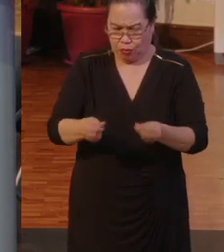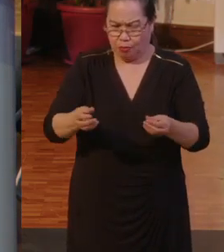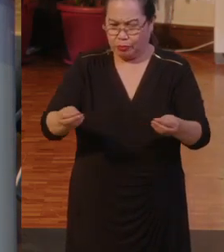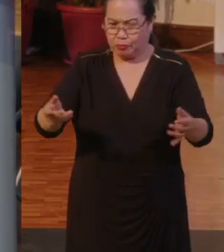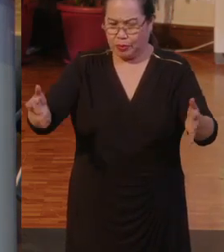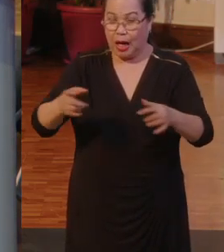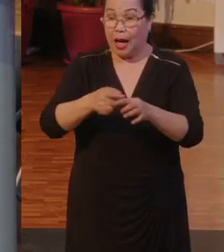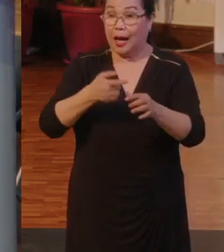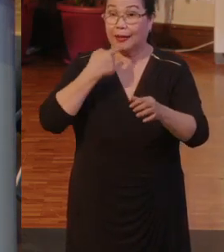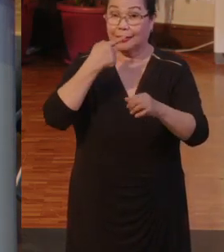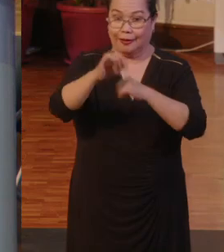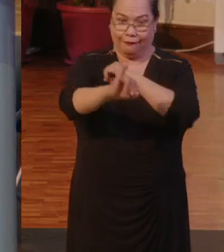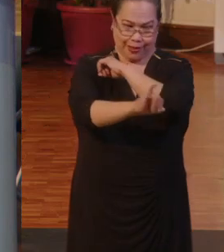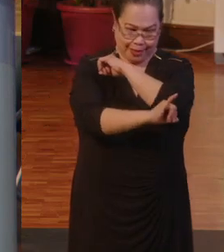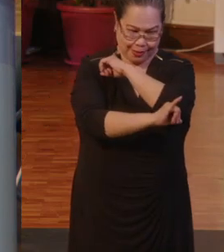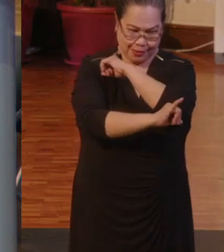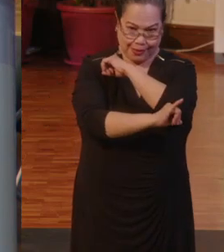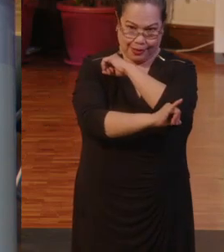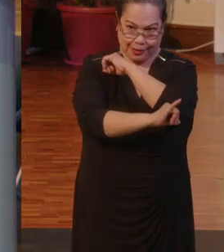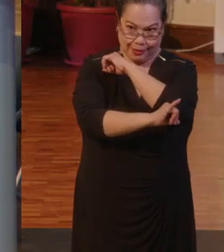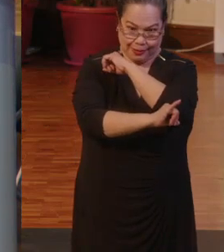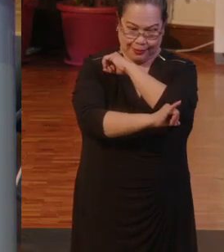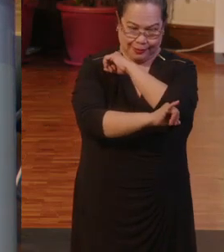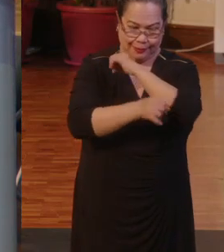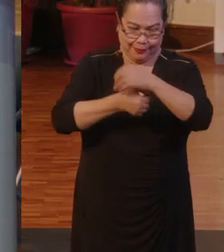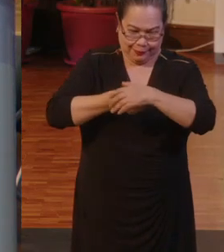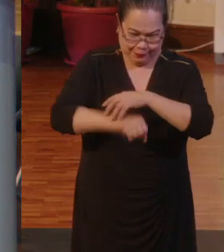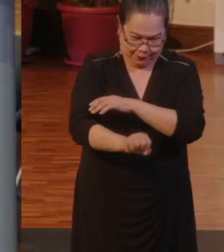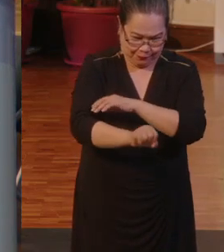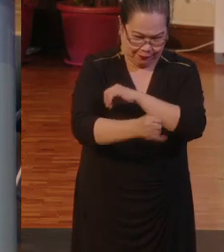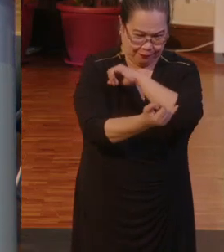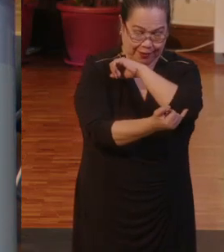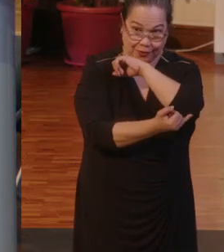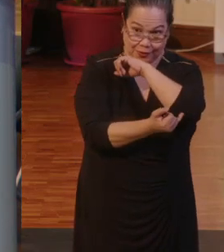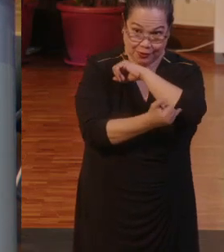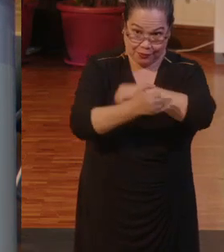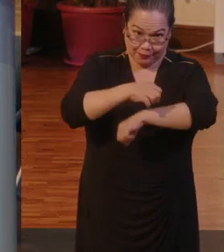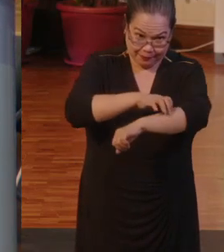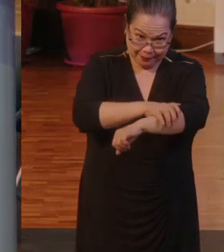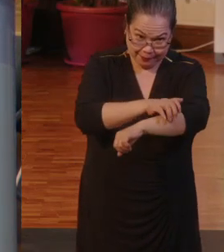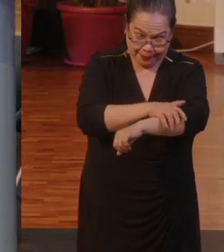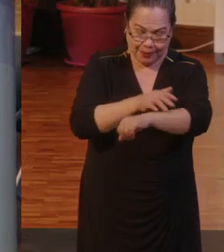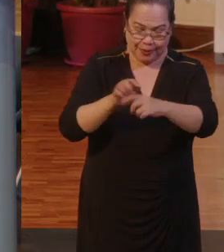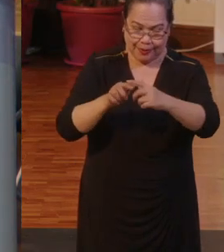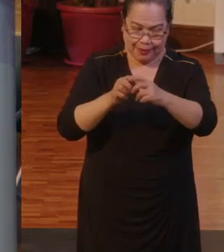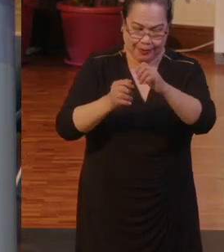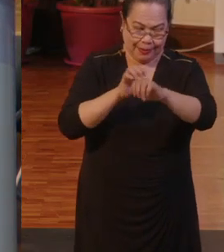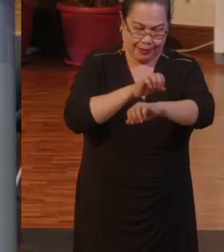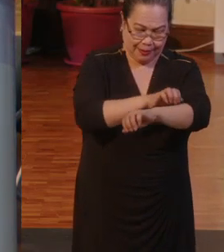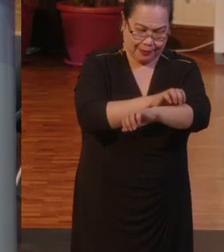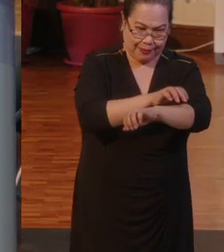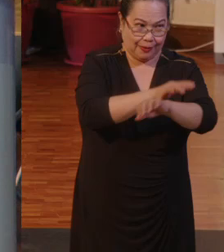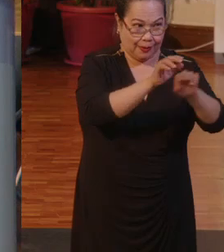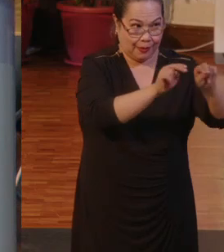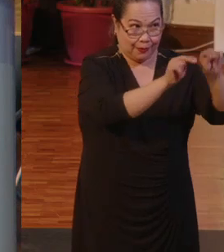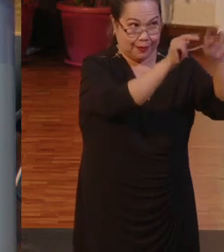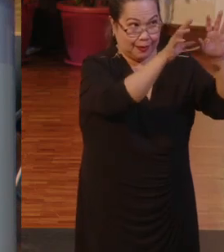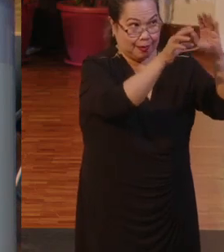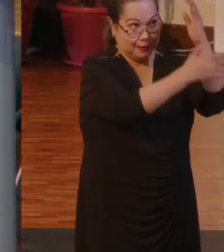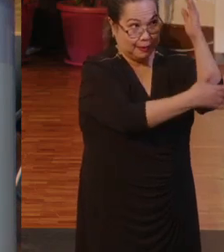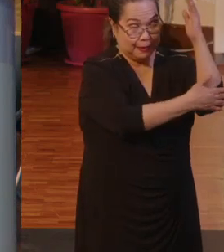Isaac, and to Isaac I gave Jacob and Esau. and I gave Esau the hill country